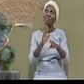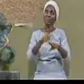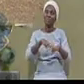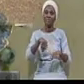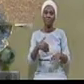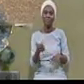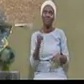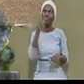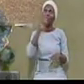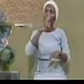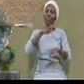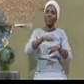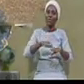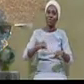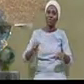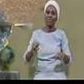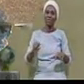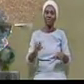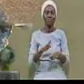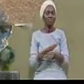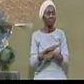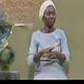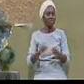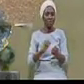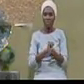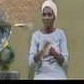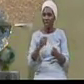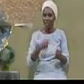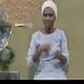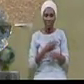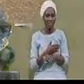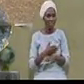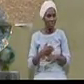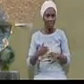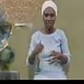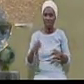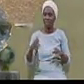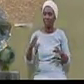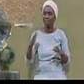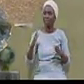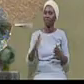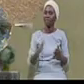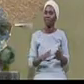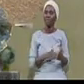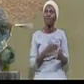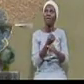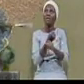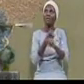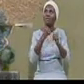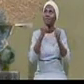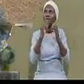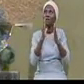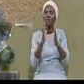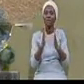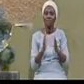thou art calling, do not pass me by,